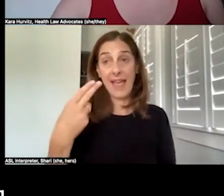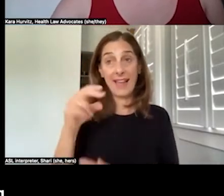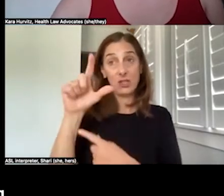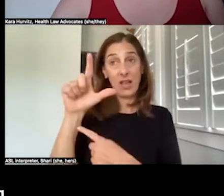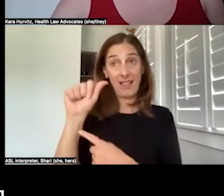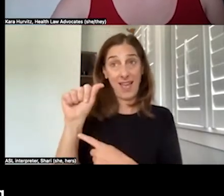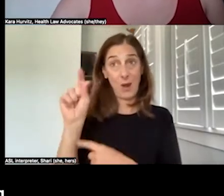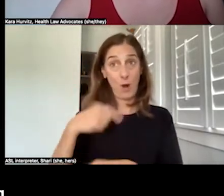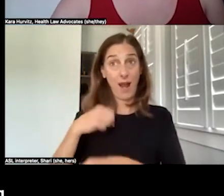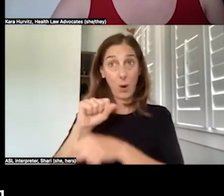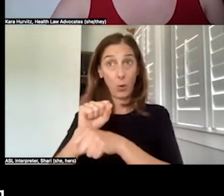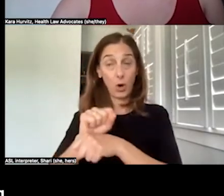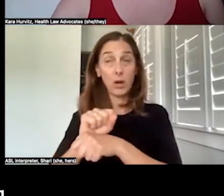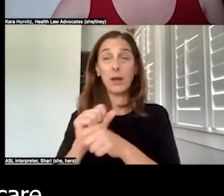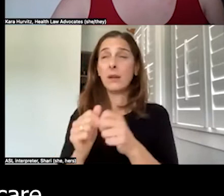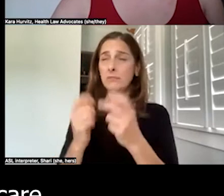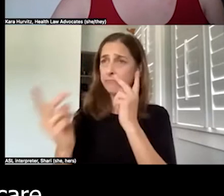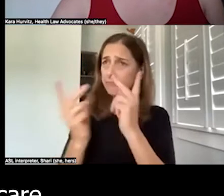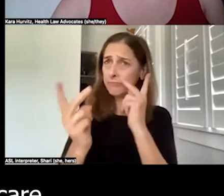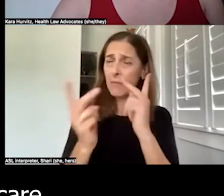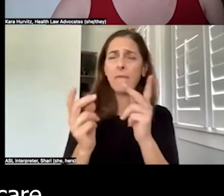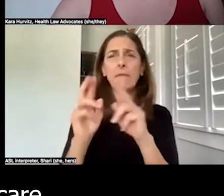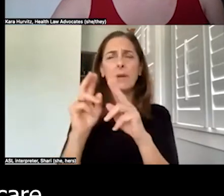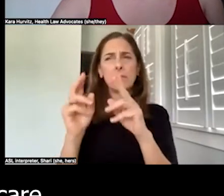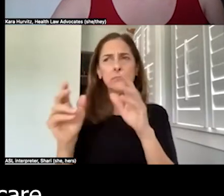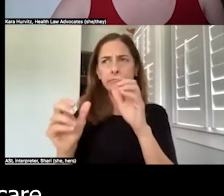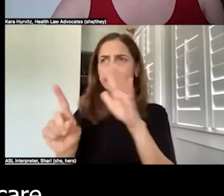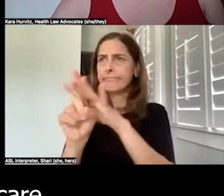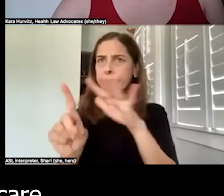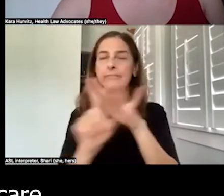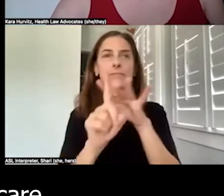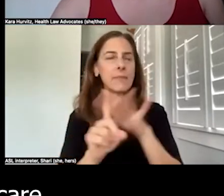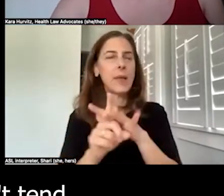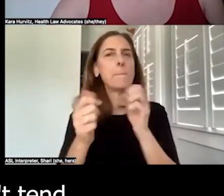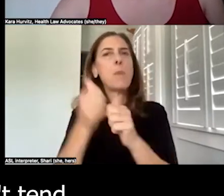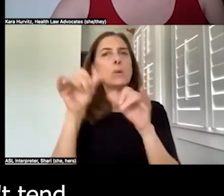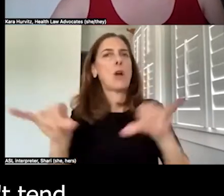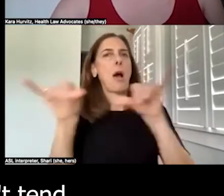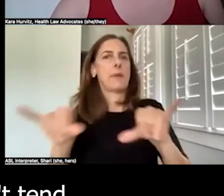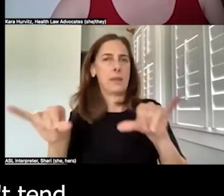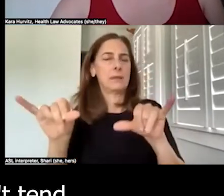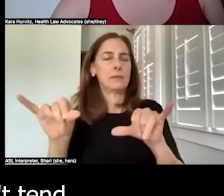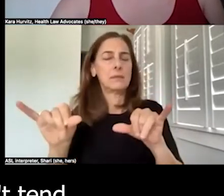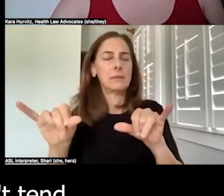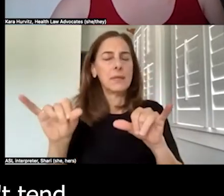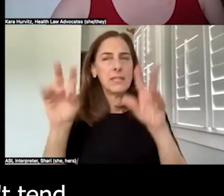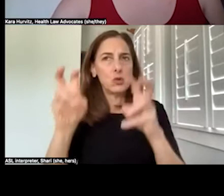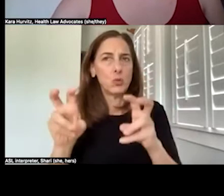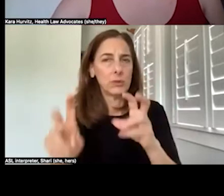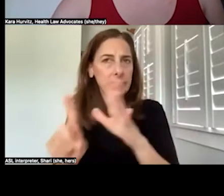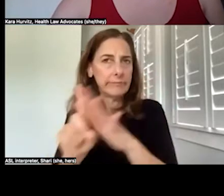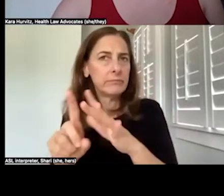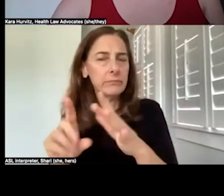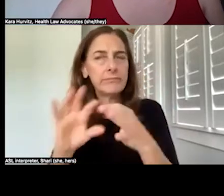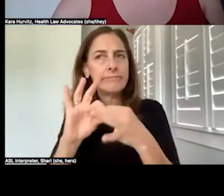often if we're helping folks access gender affirming care. There are other things that don't tend